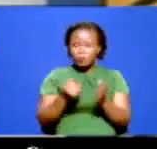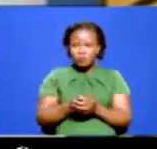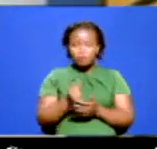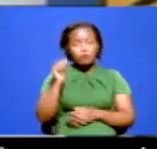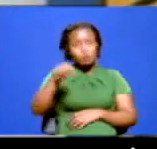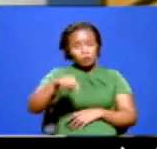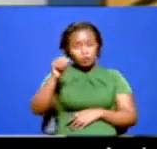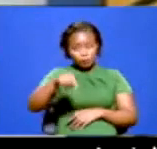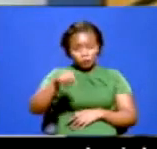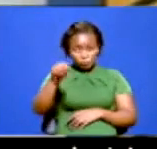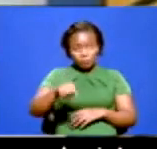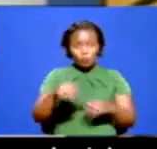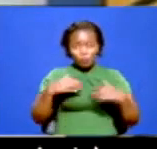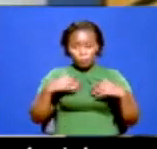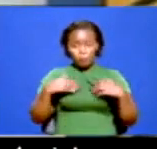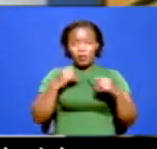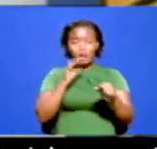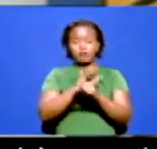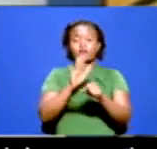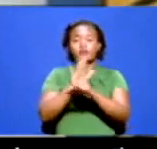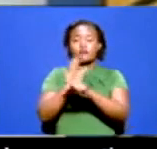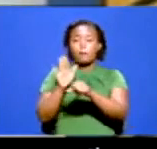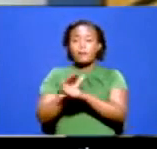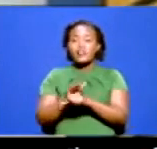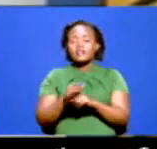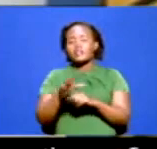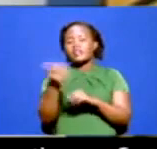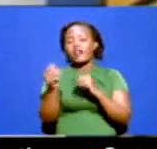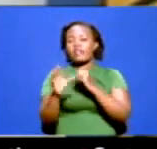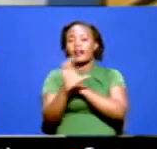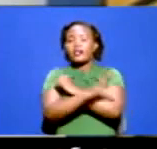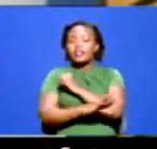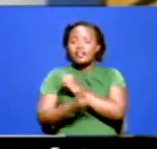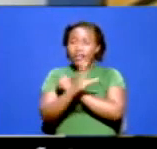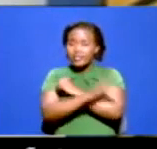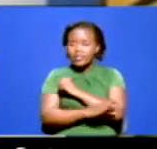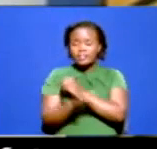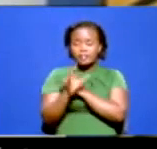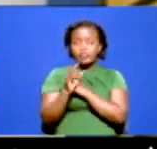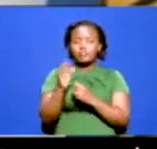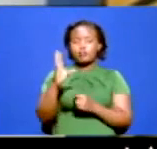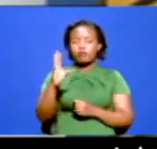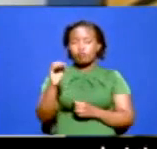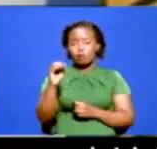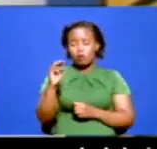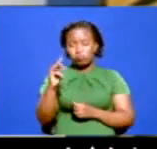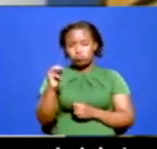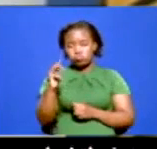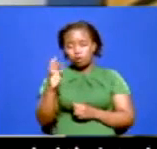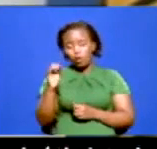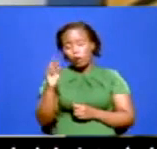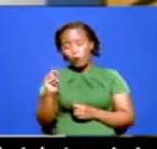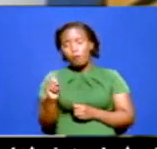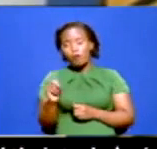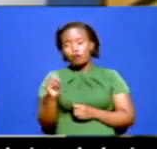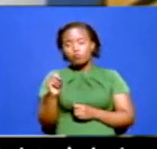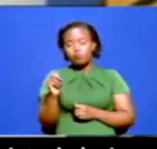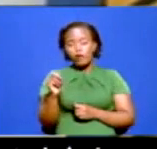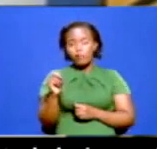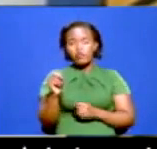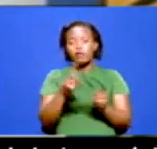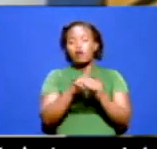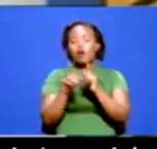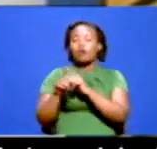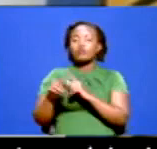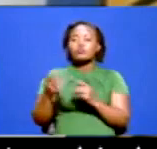in the Commonwealth, in a number of countries. Okay. Within the Commonwealth, they're lady major generals. And